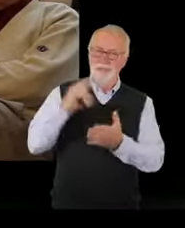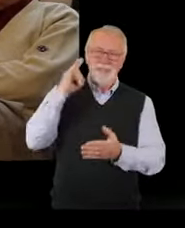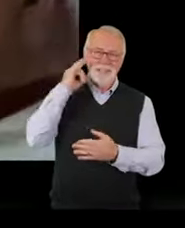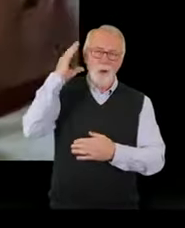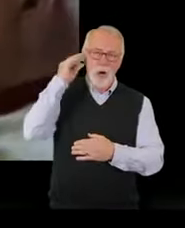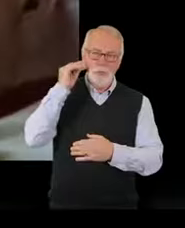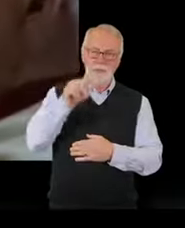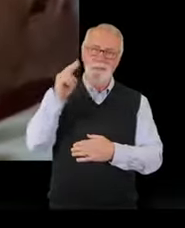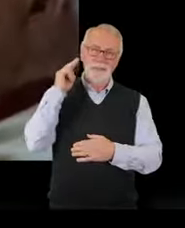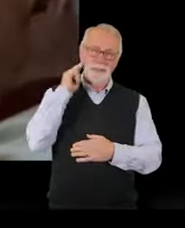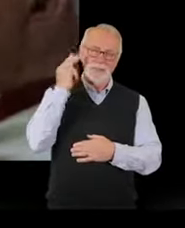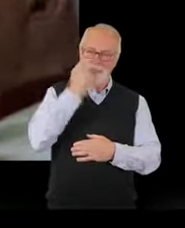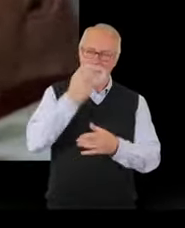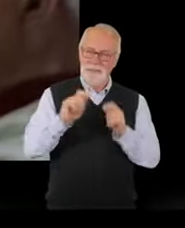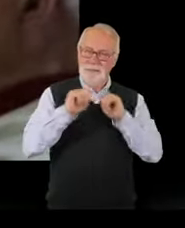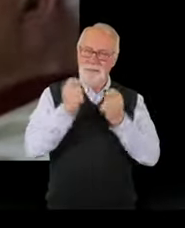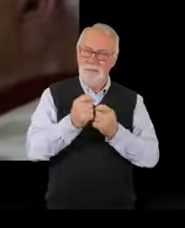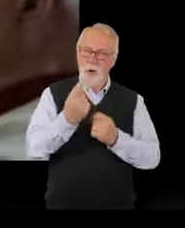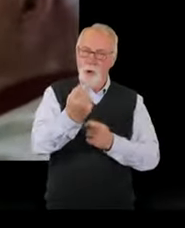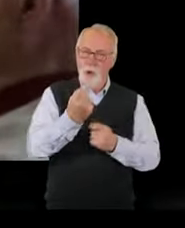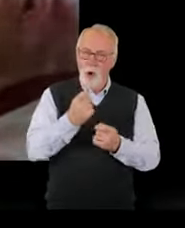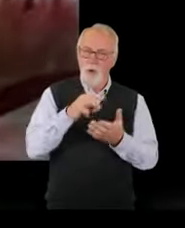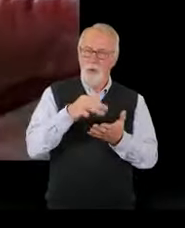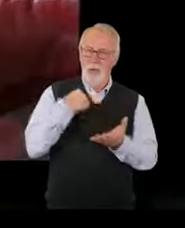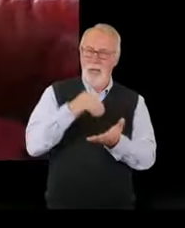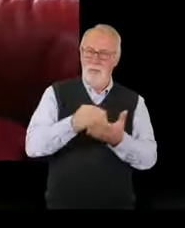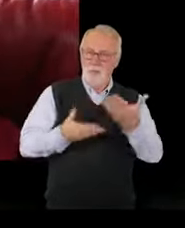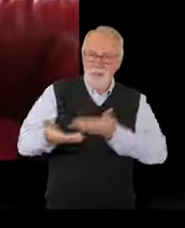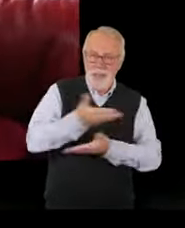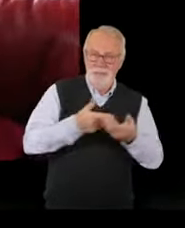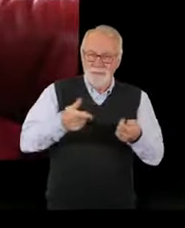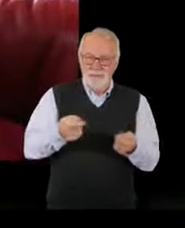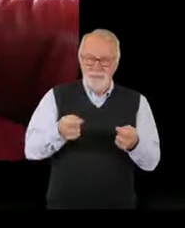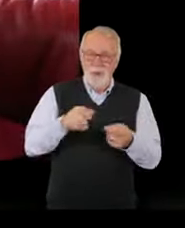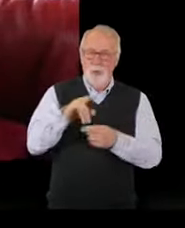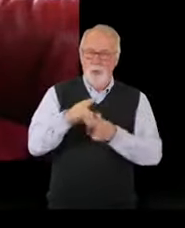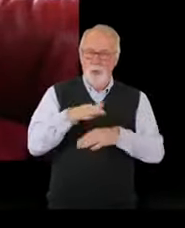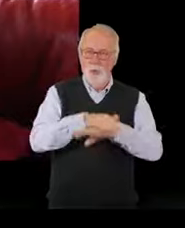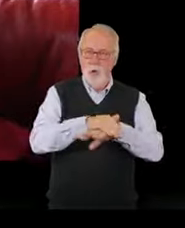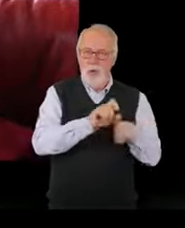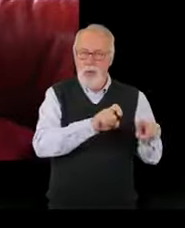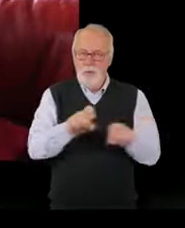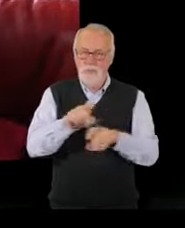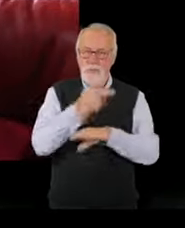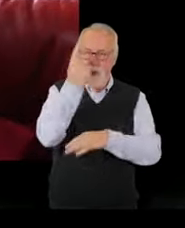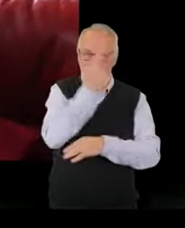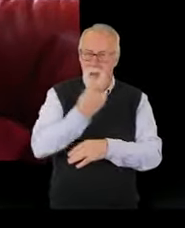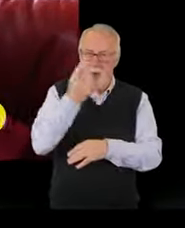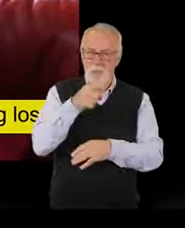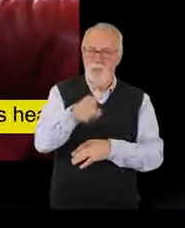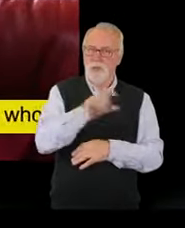and we had a chat on the settee which lasted well over an hour